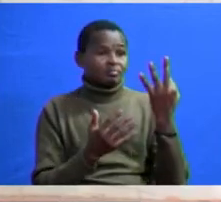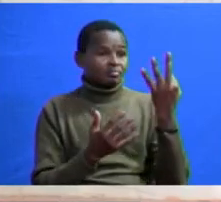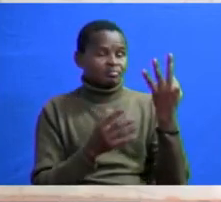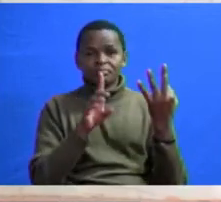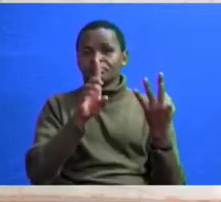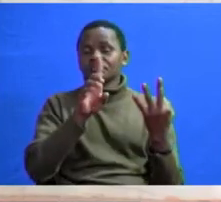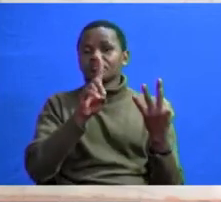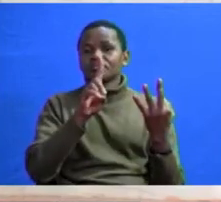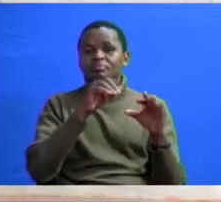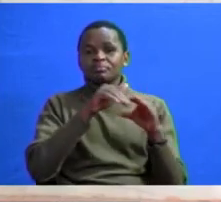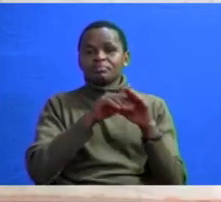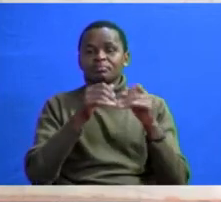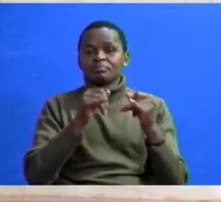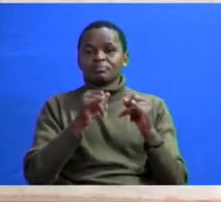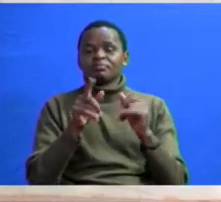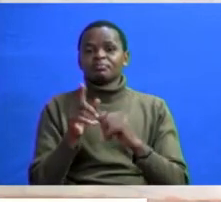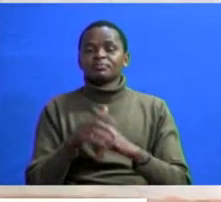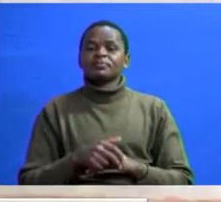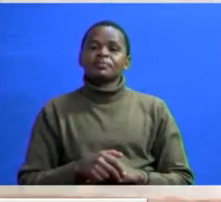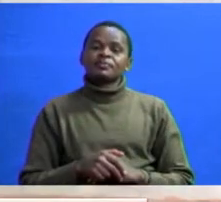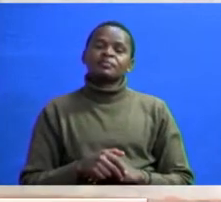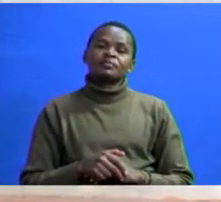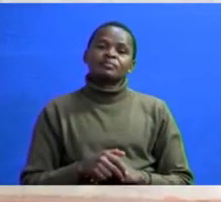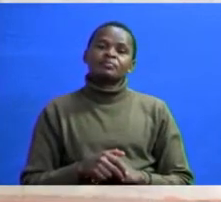are coming into play?